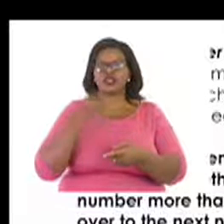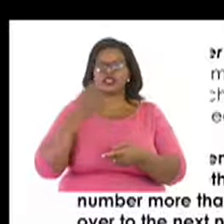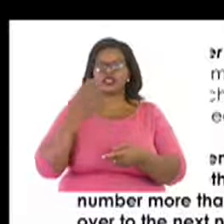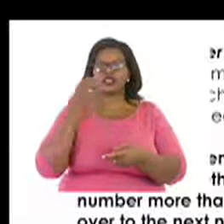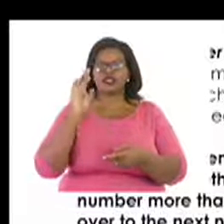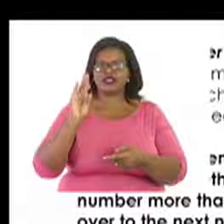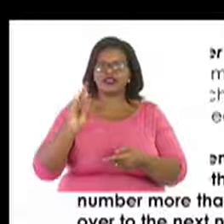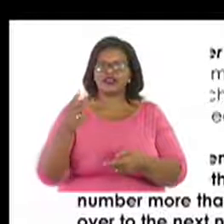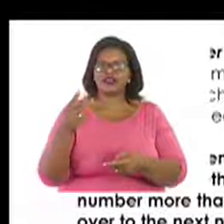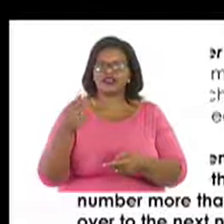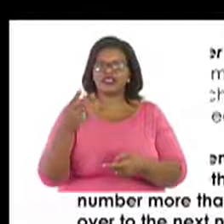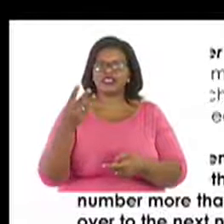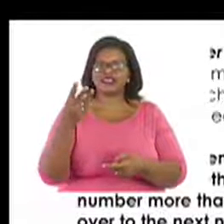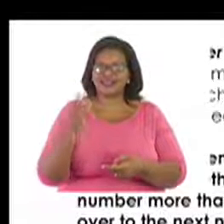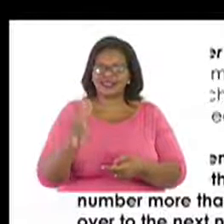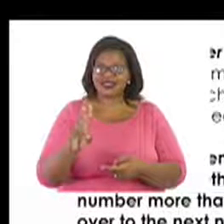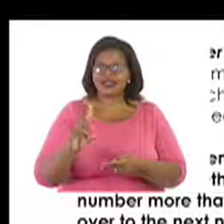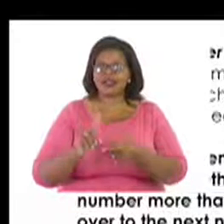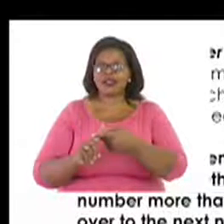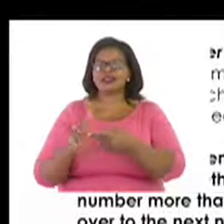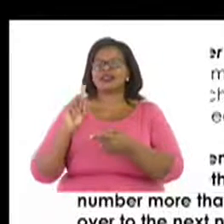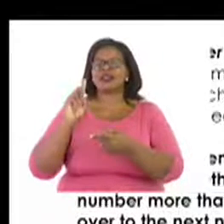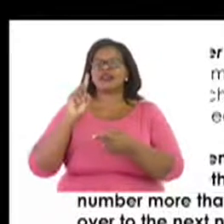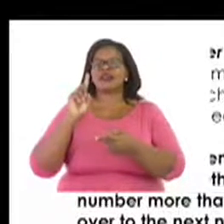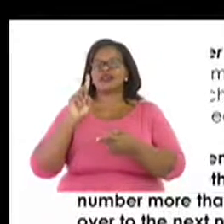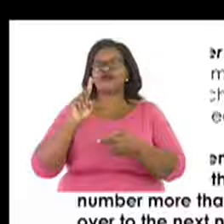4,726 plus